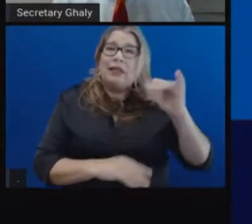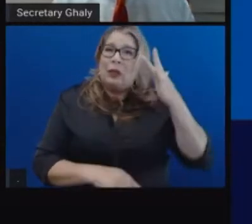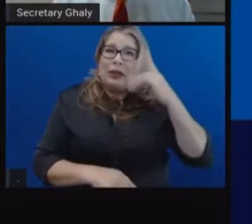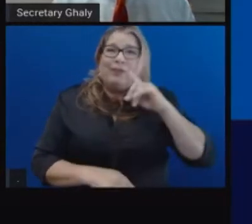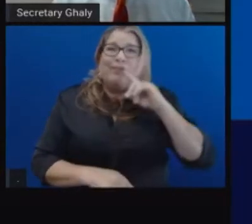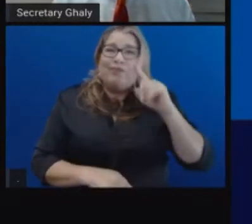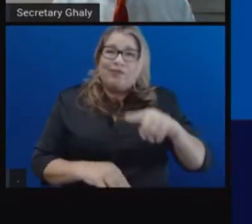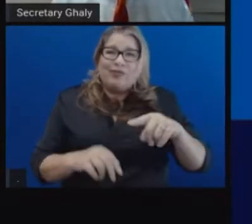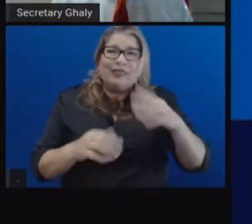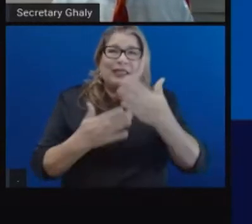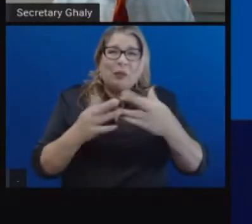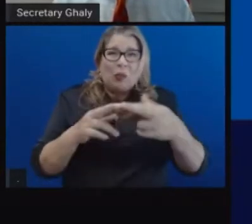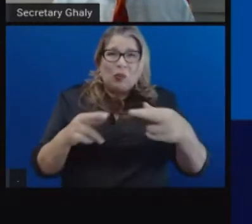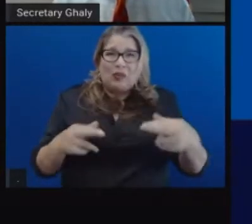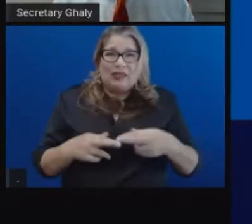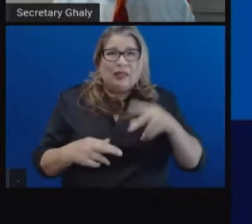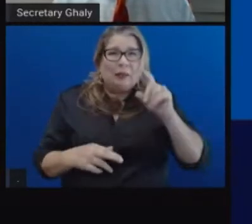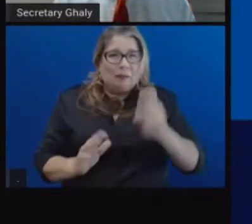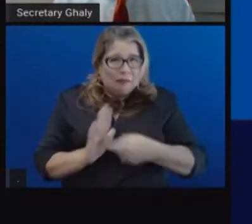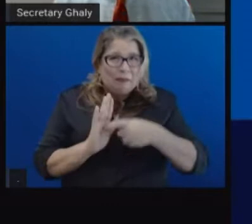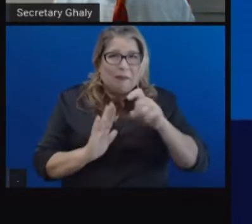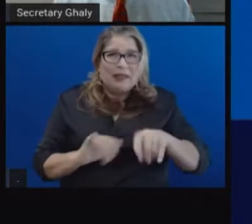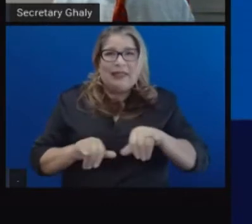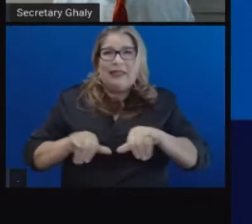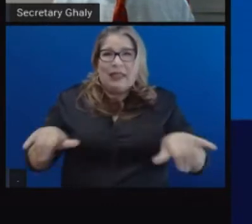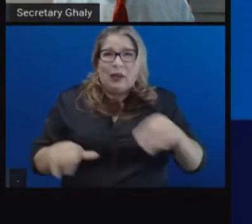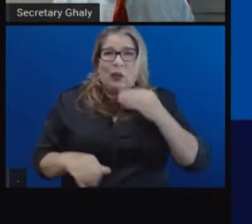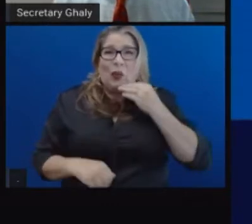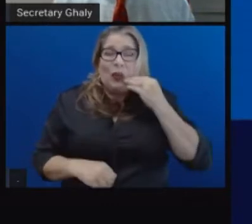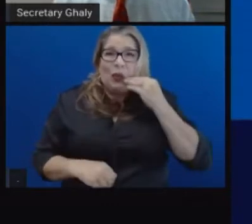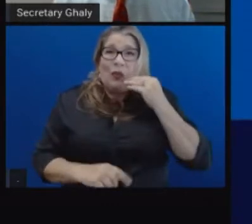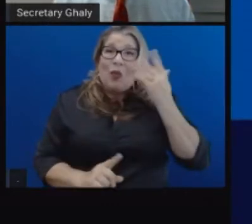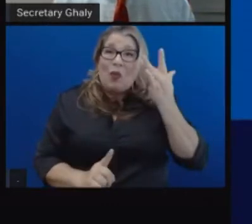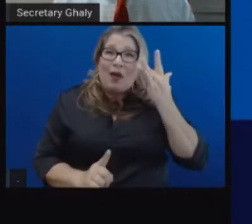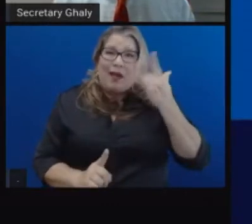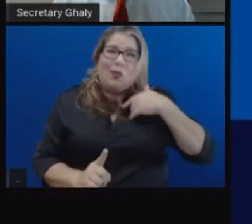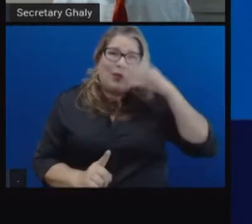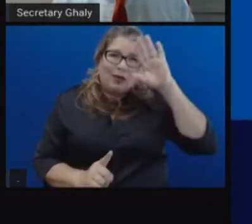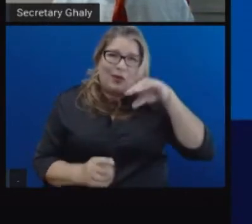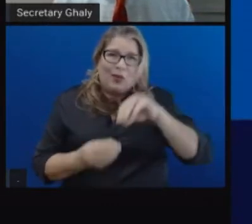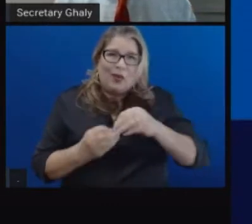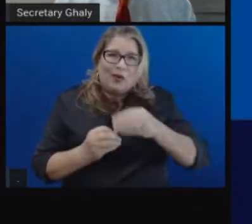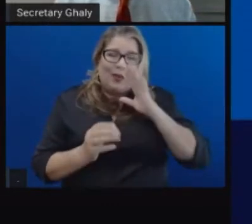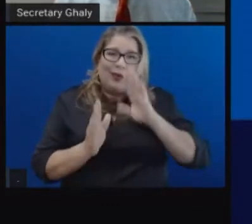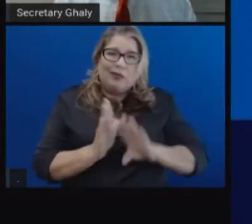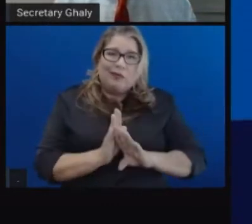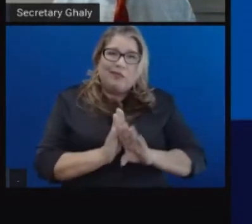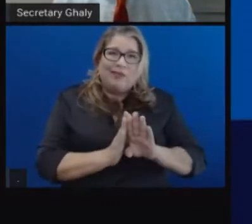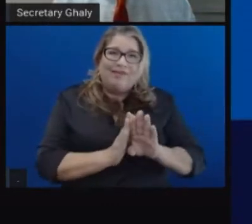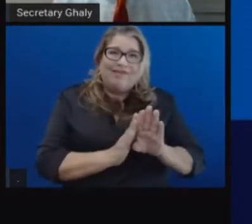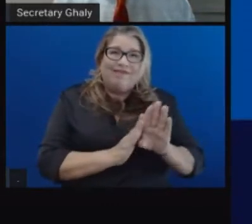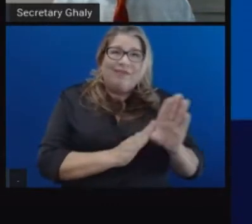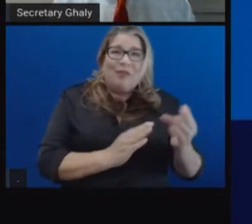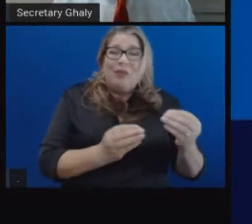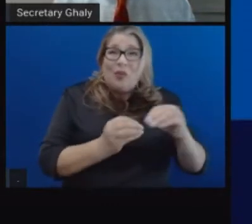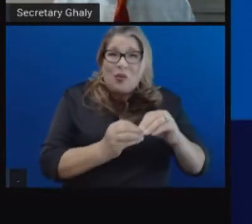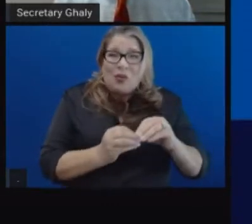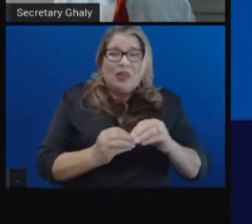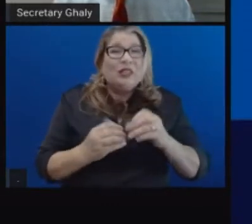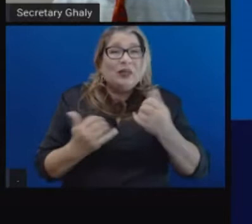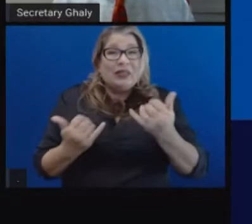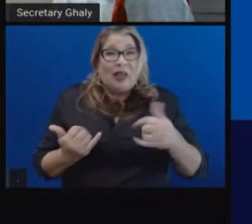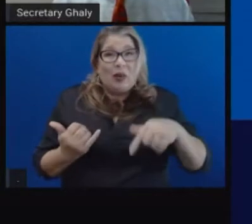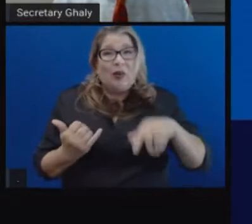these regions, that we would see a difficult second half of December, first half of January, still bracing